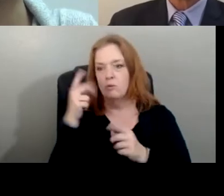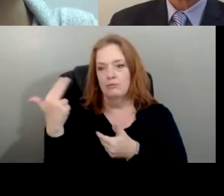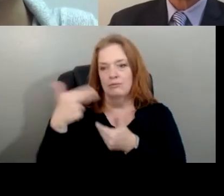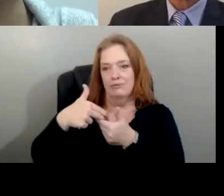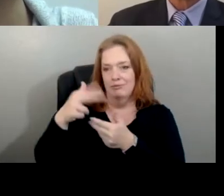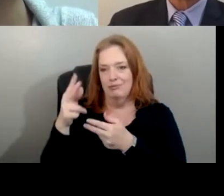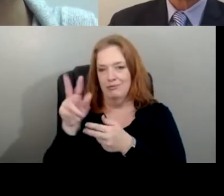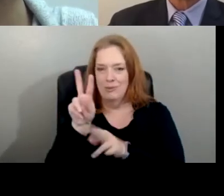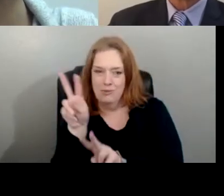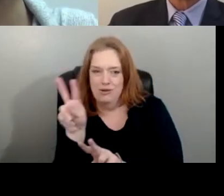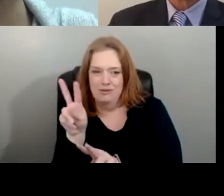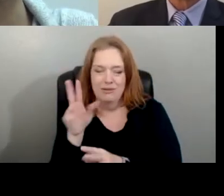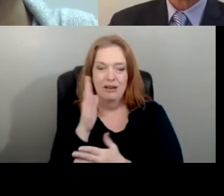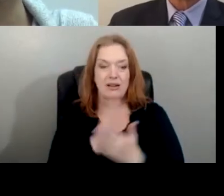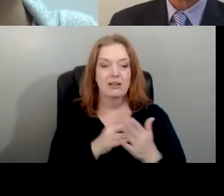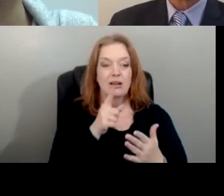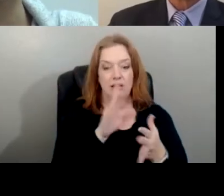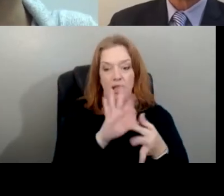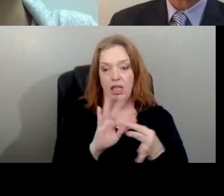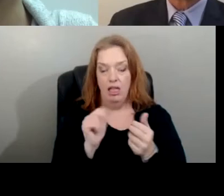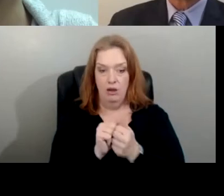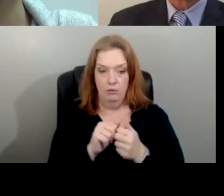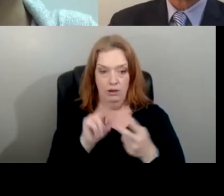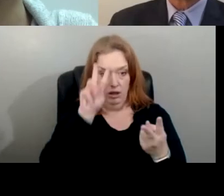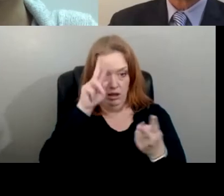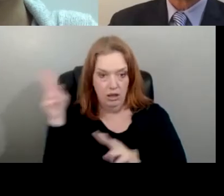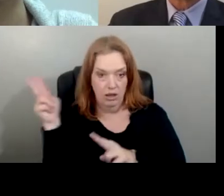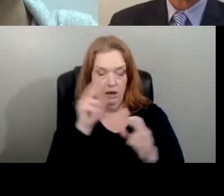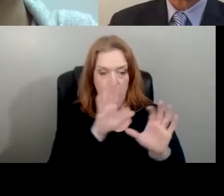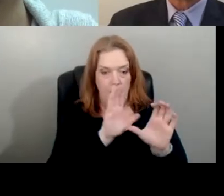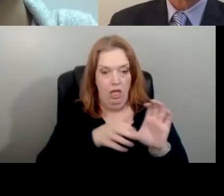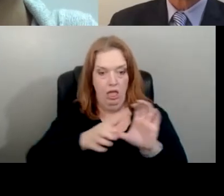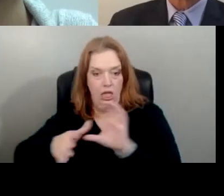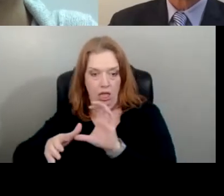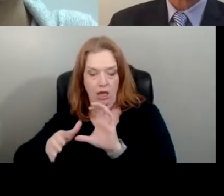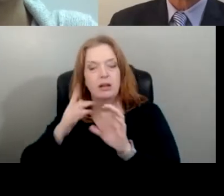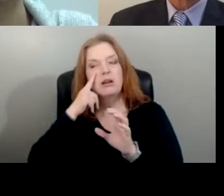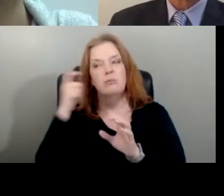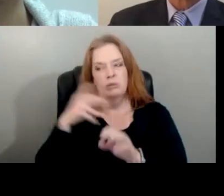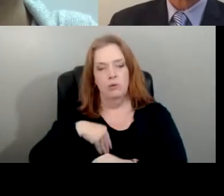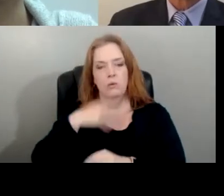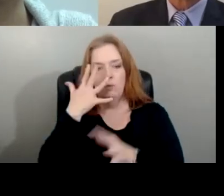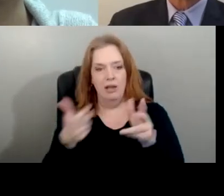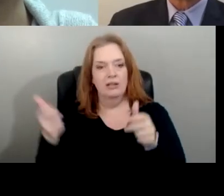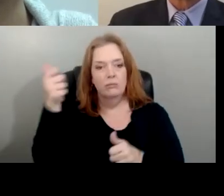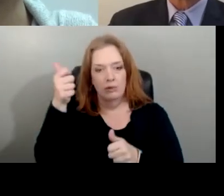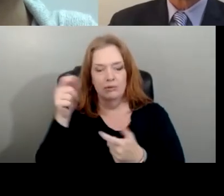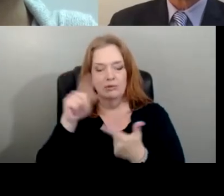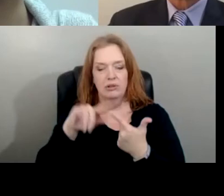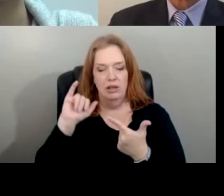Chantel alluded to about miscommunication also stems from the perpetuation of white supremacy, implicit